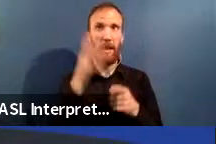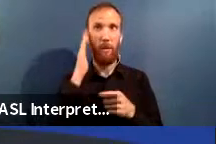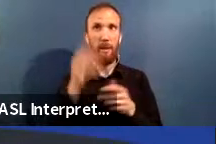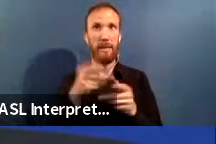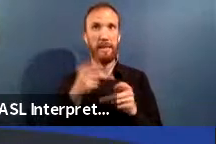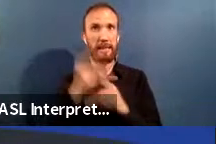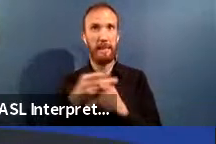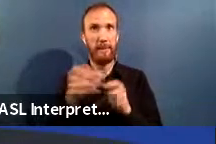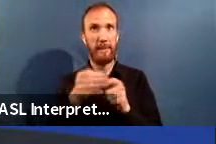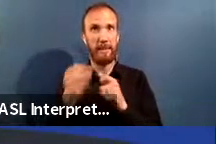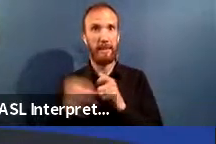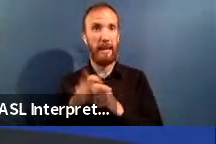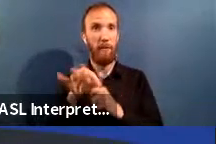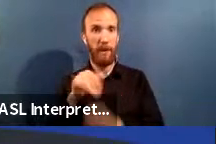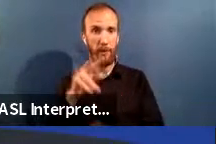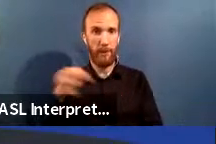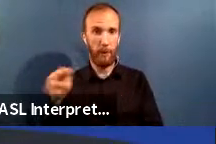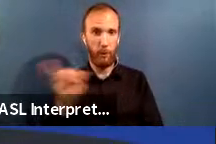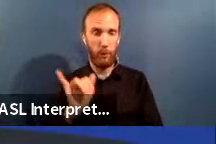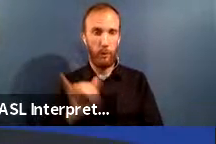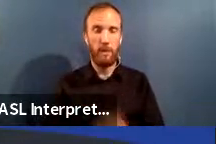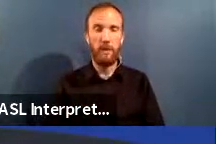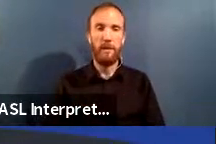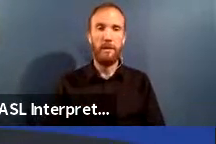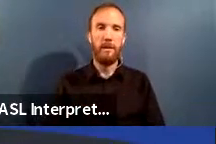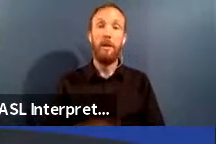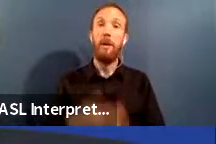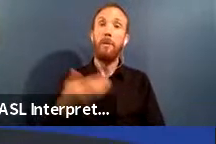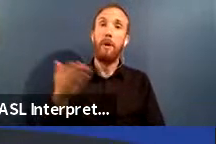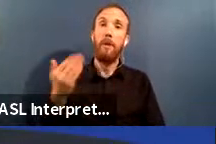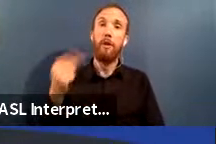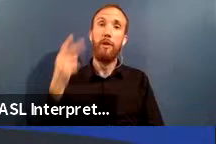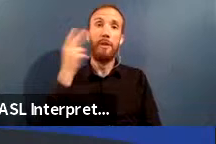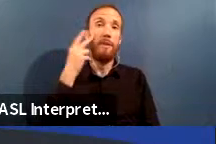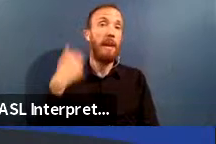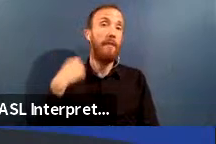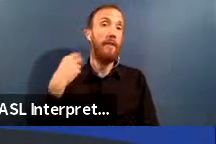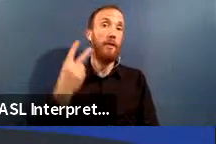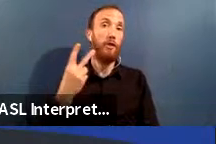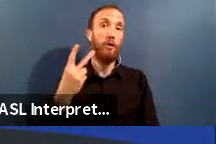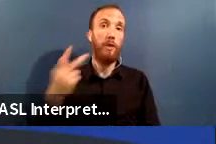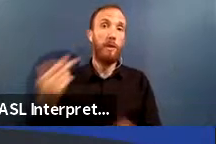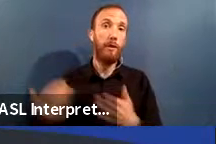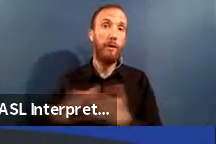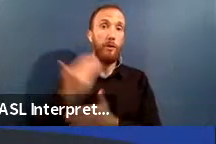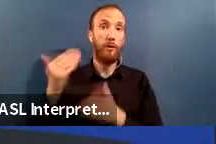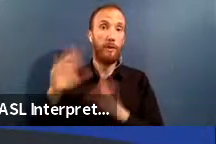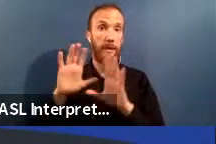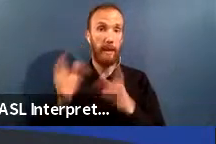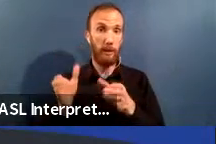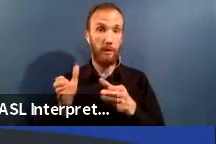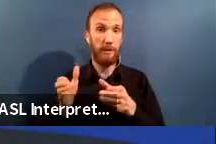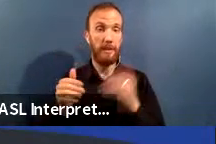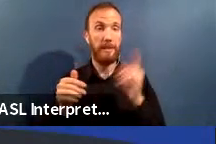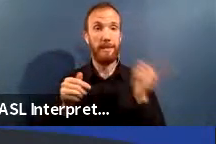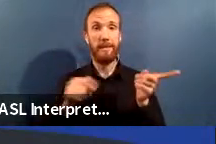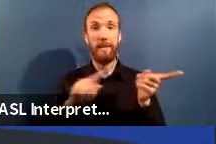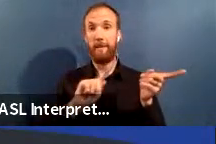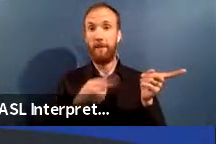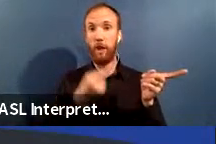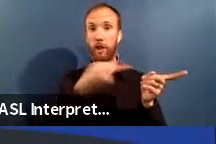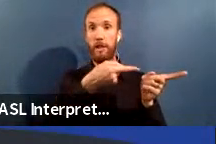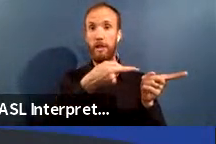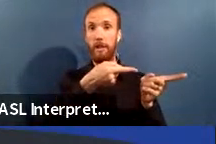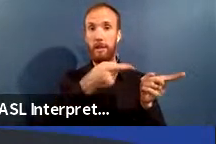Earlier, on the earlier slide, you saw there were 2 new categories. This is the first one. The district this year seeks